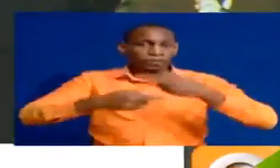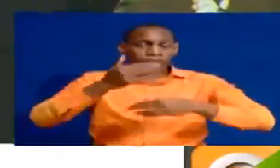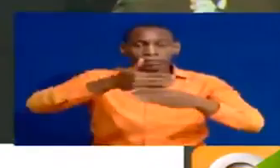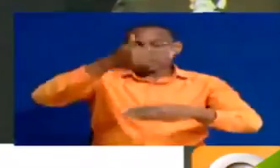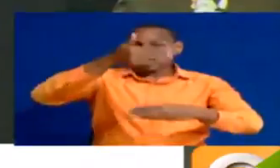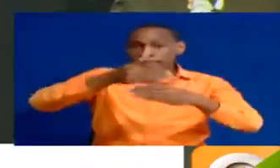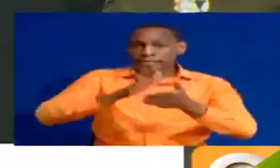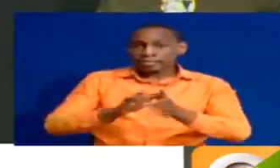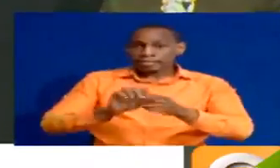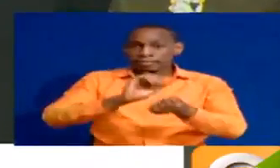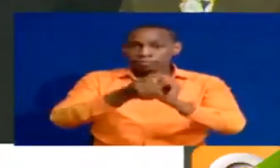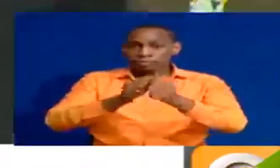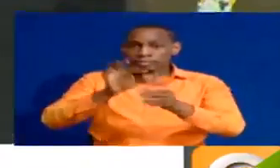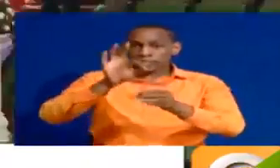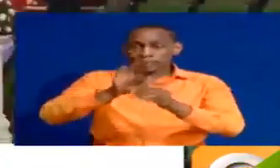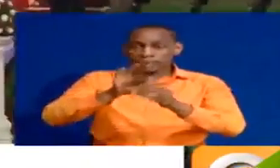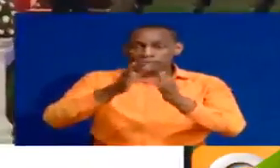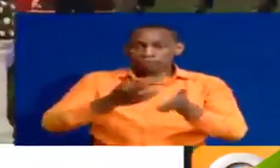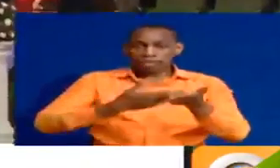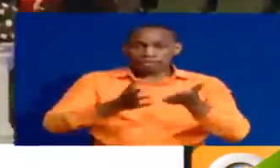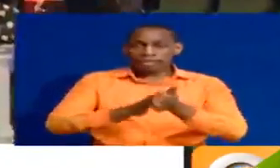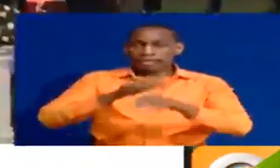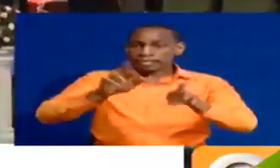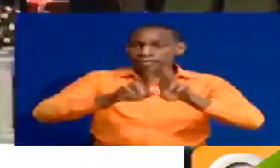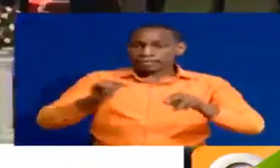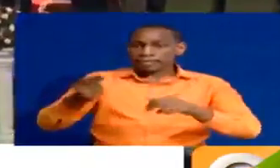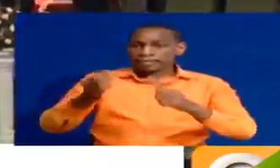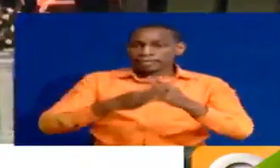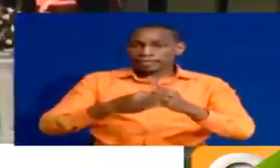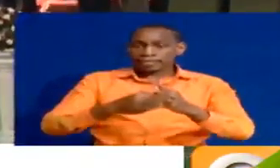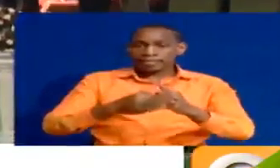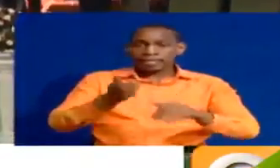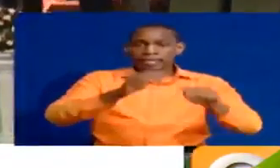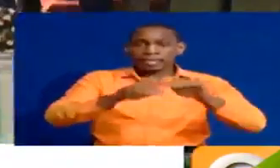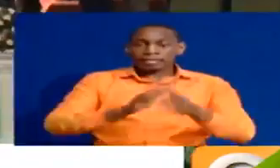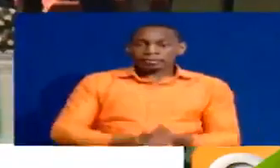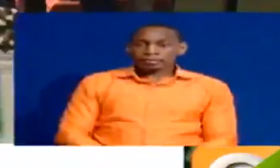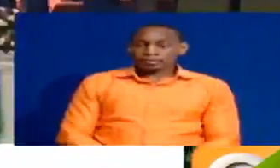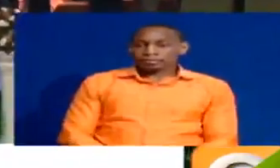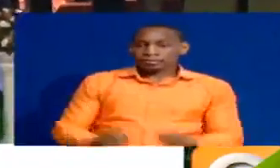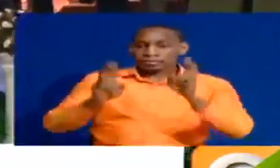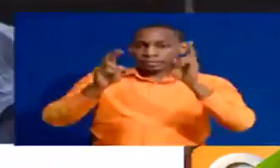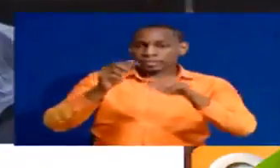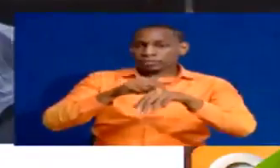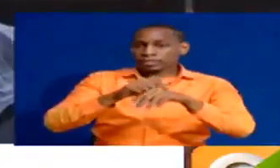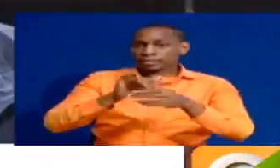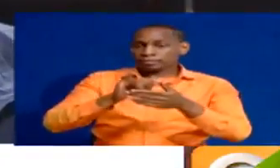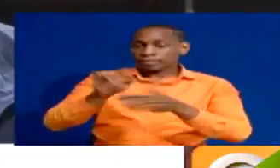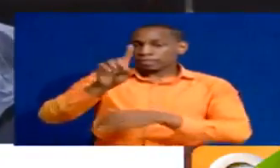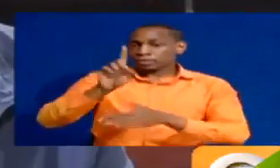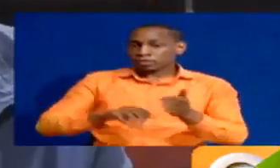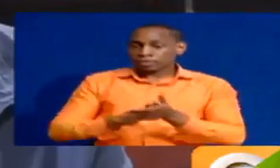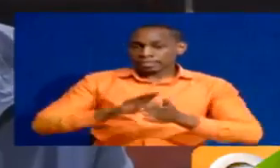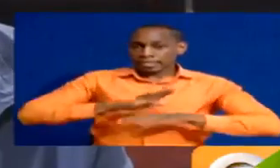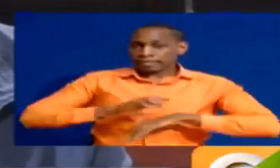reviewing boundaries and adjusting the voter register in time for the August 9th polls. The issue of time, as I said, is just a question of,